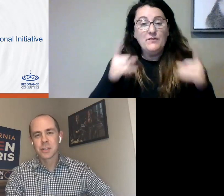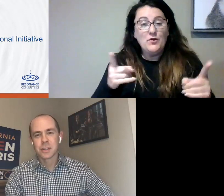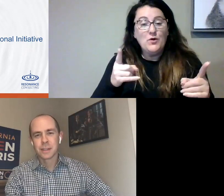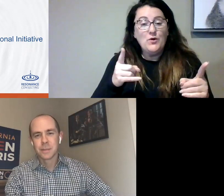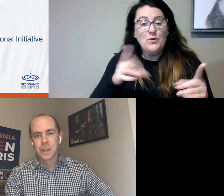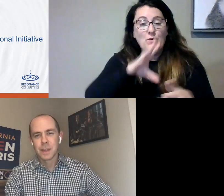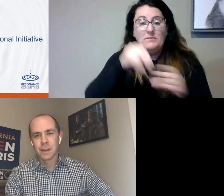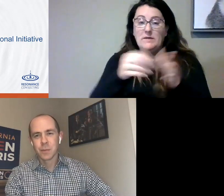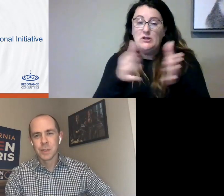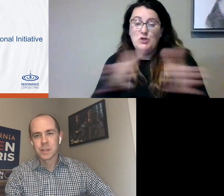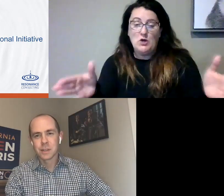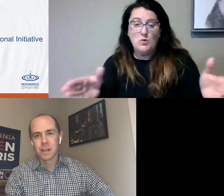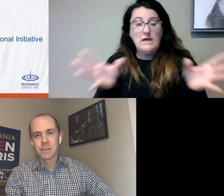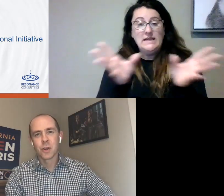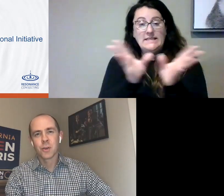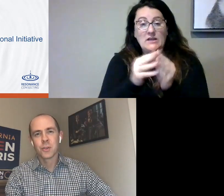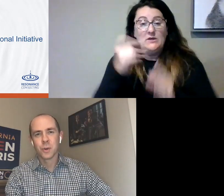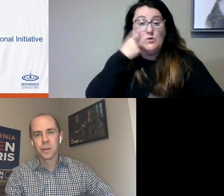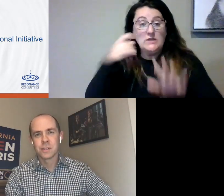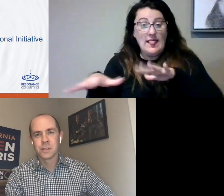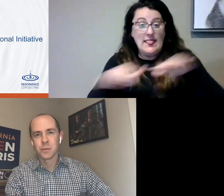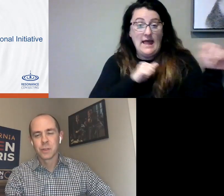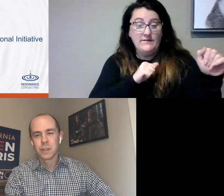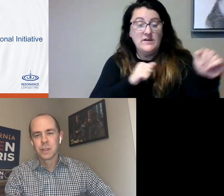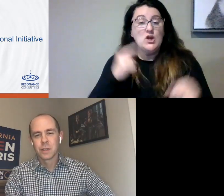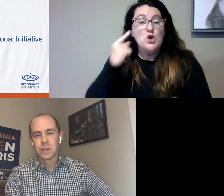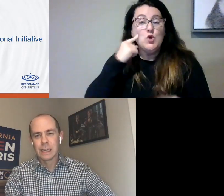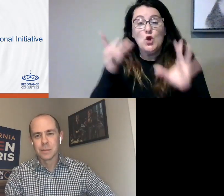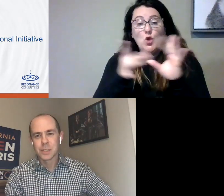general session that we just left, and you heard the words of